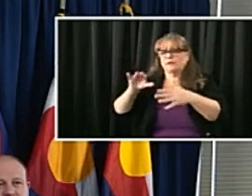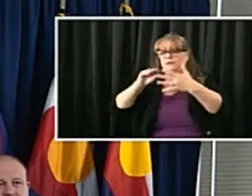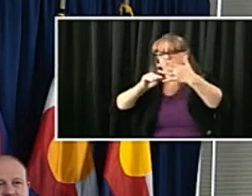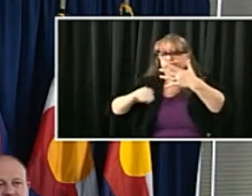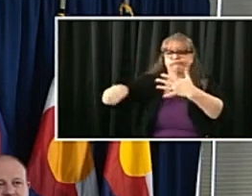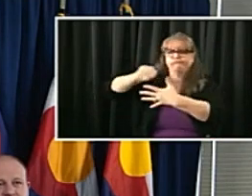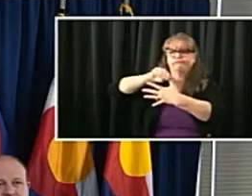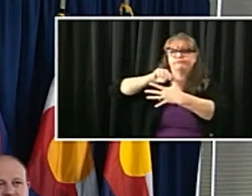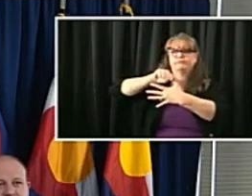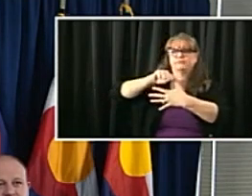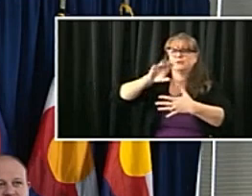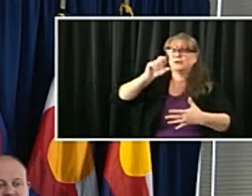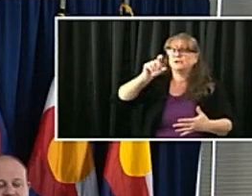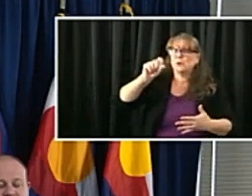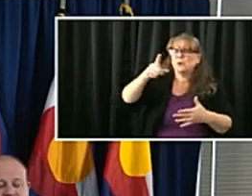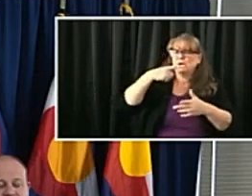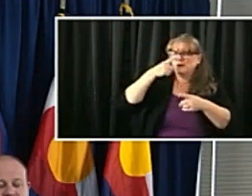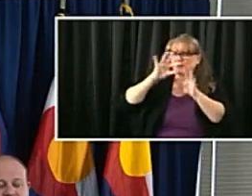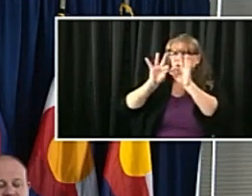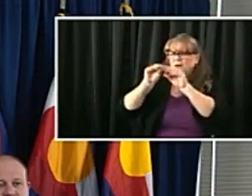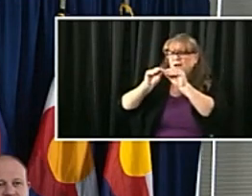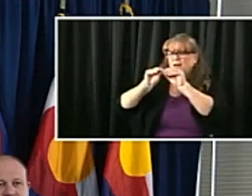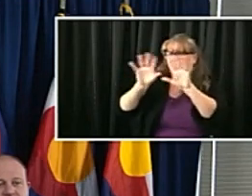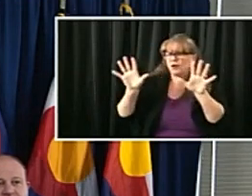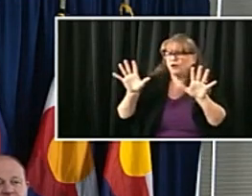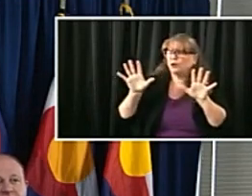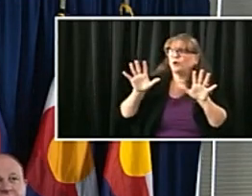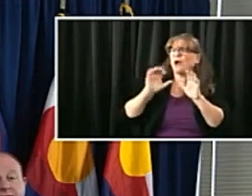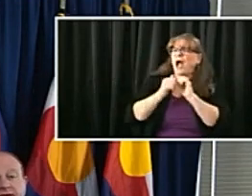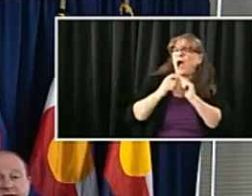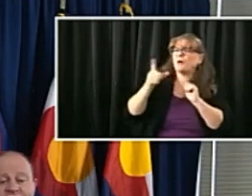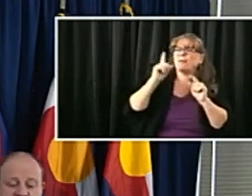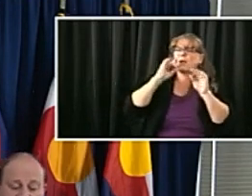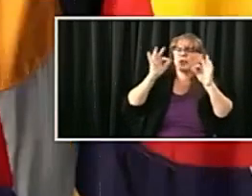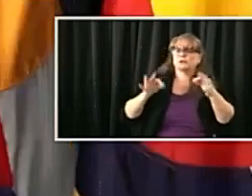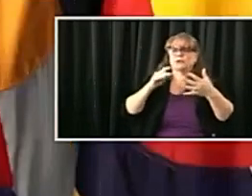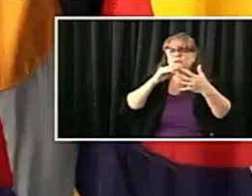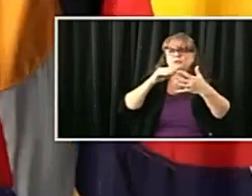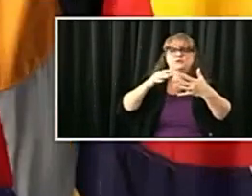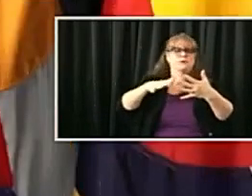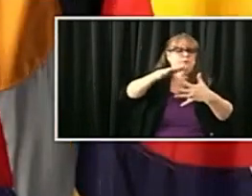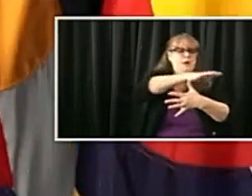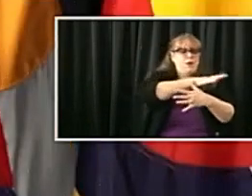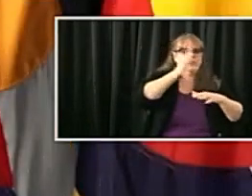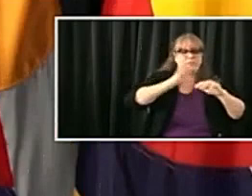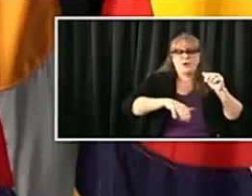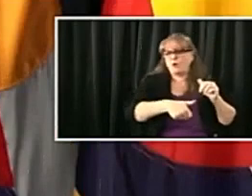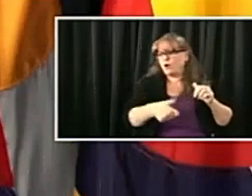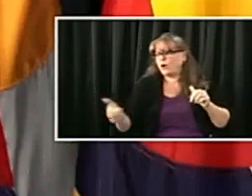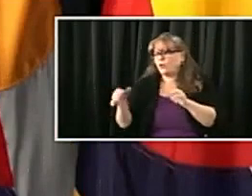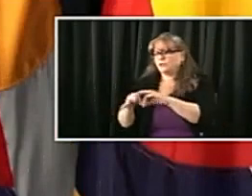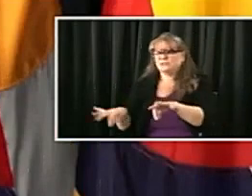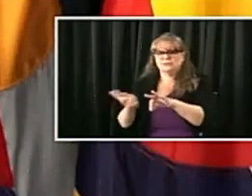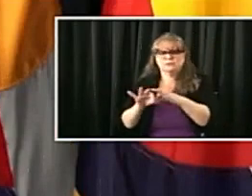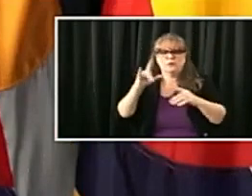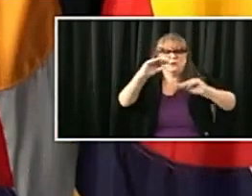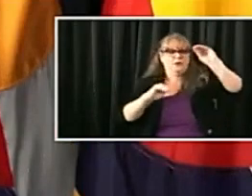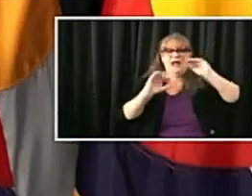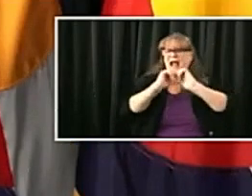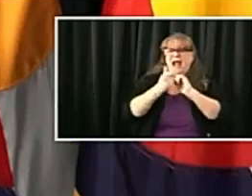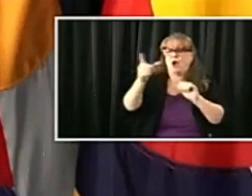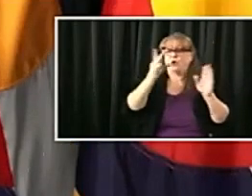about how you reached that decision to prioritize them above other essential workers. So we will have more information on